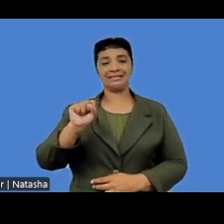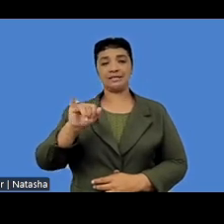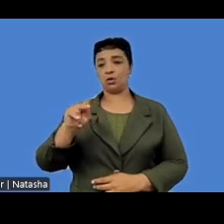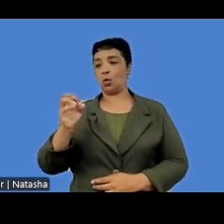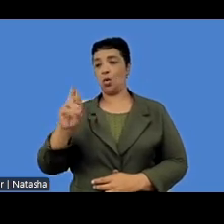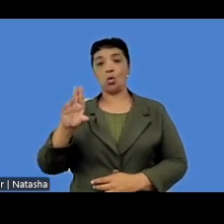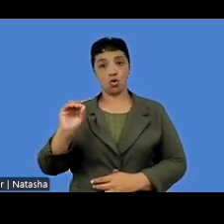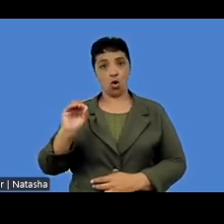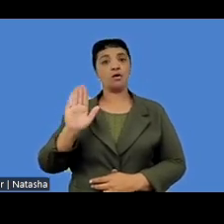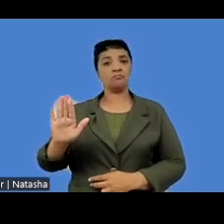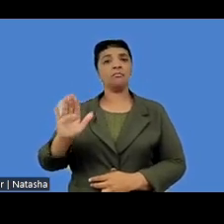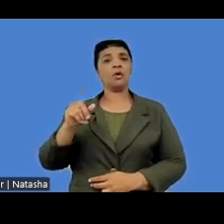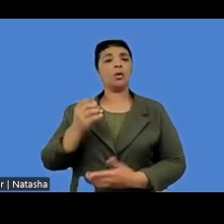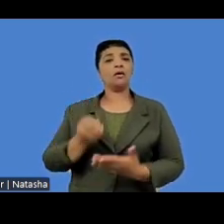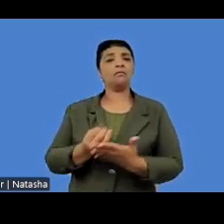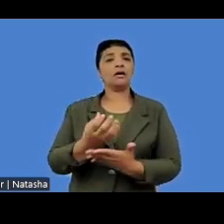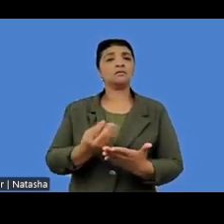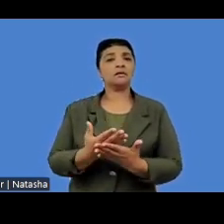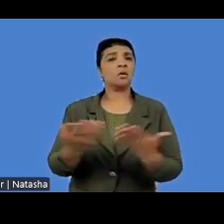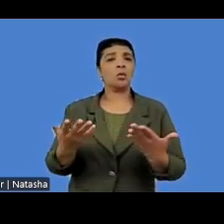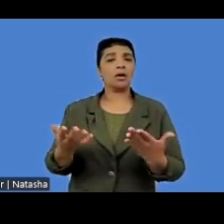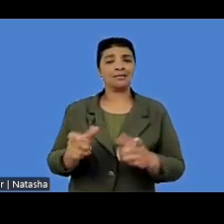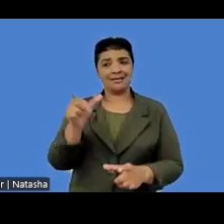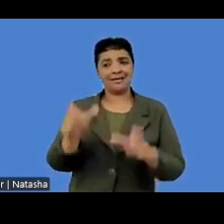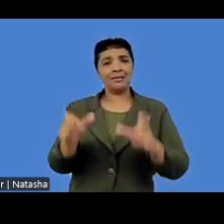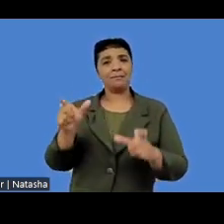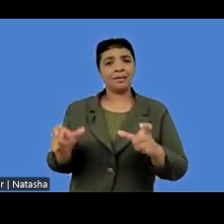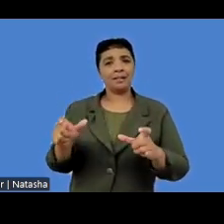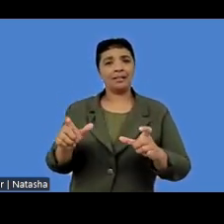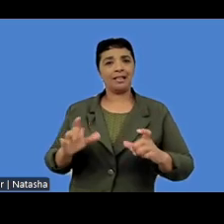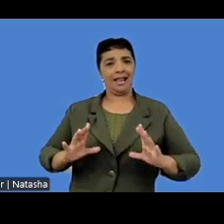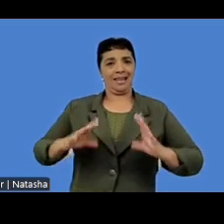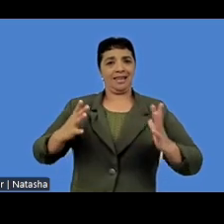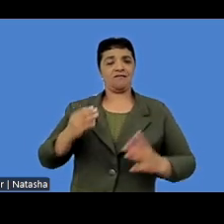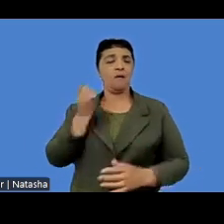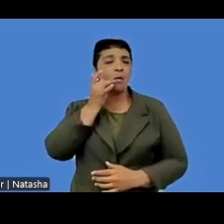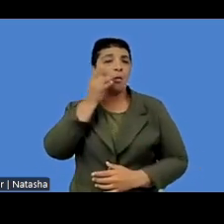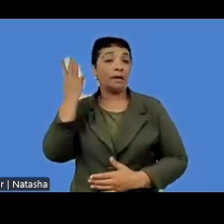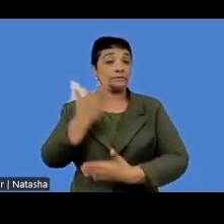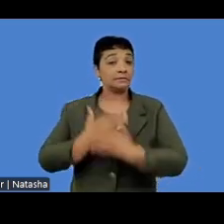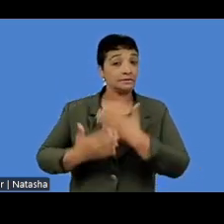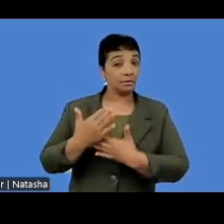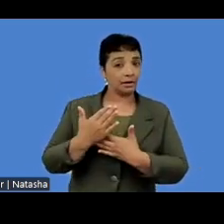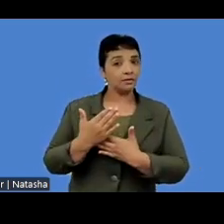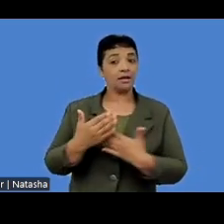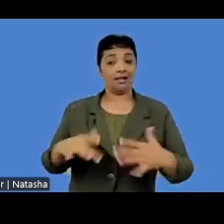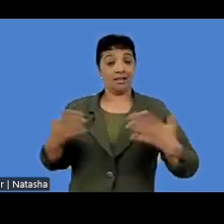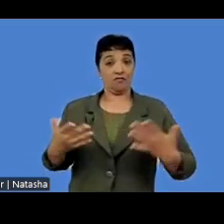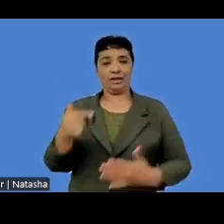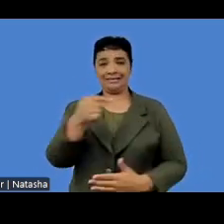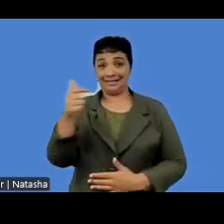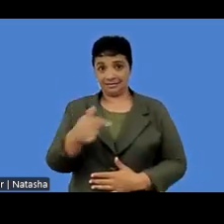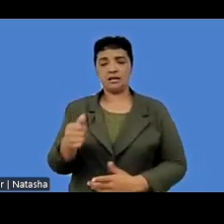will speak on violence and attacks, the situation of persons with albinism in Tanzania. Perpetua